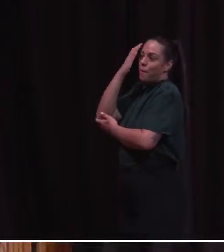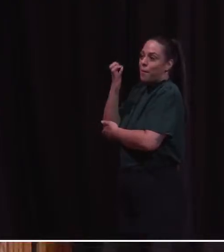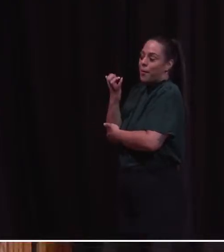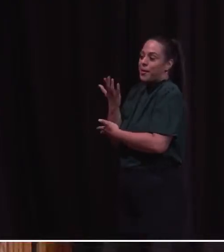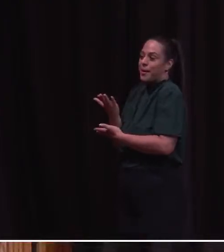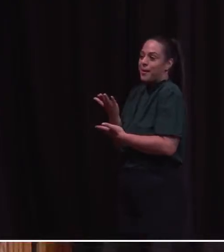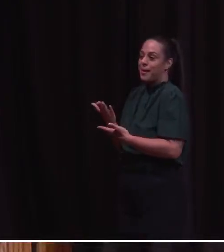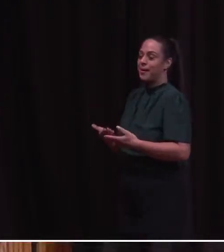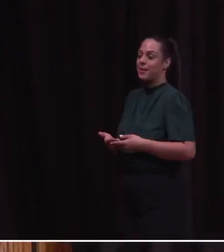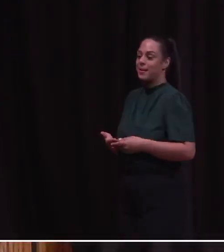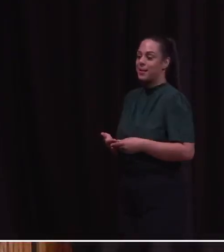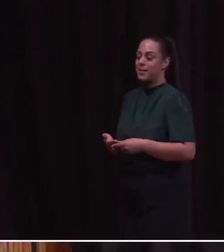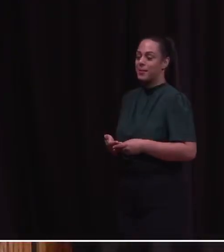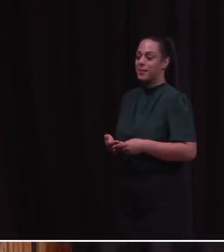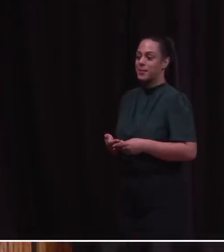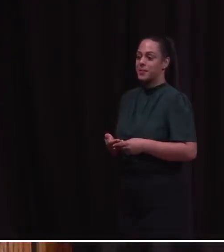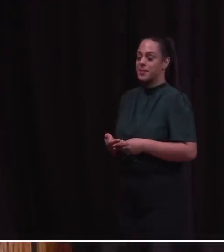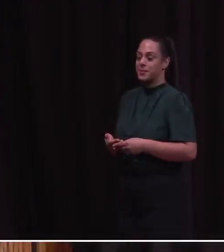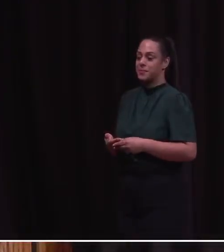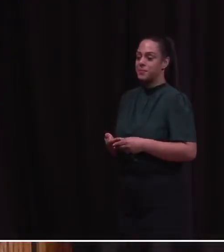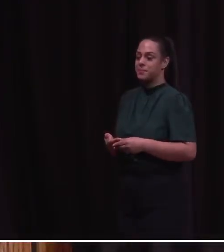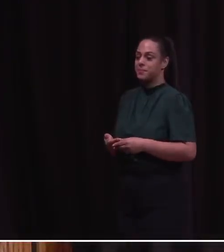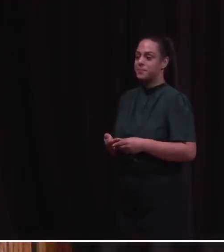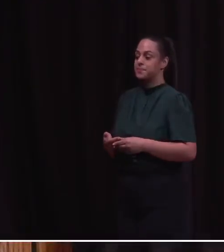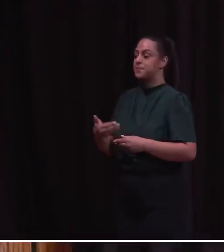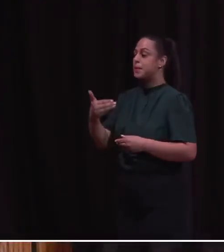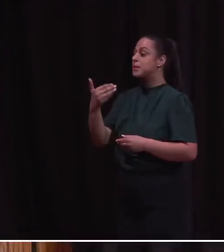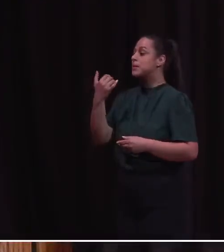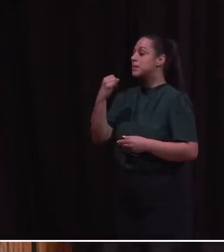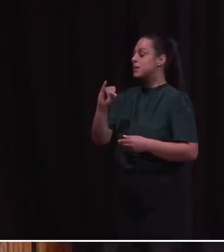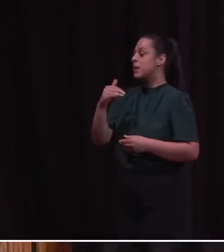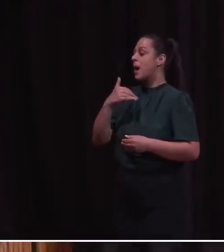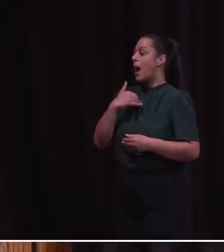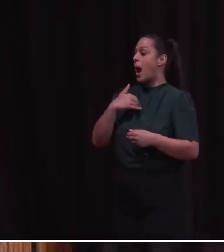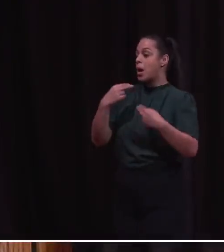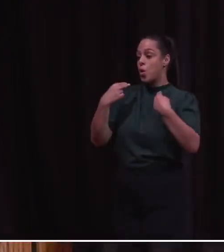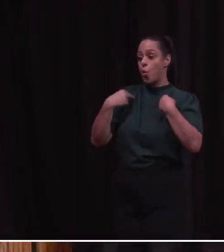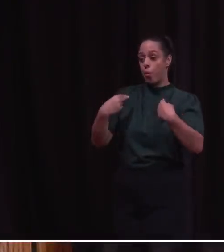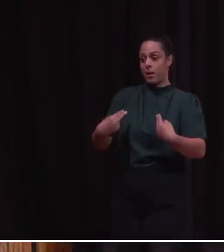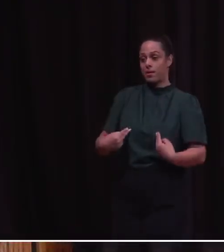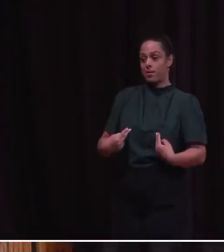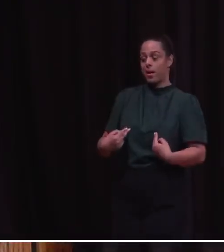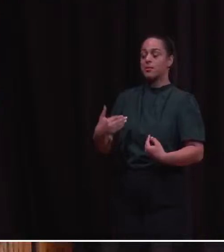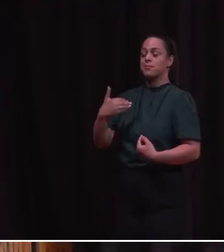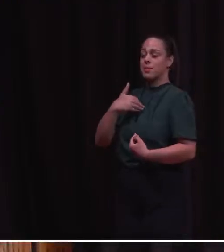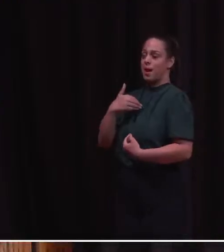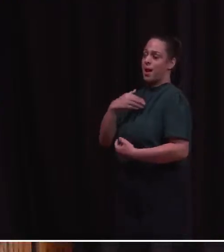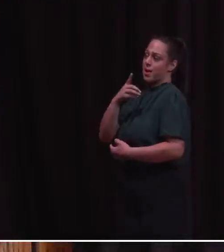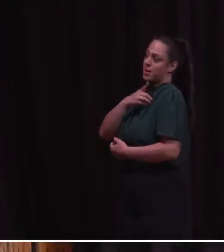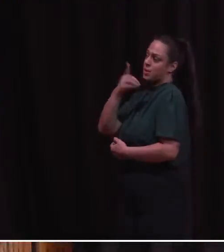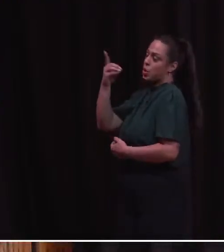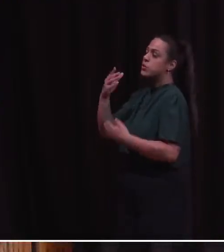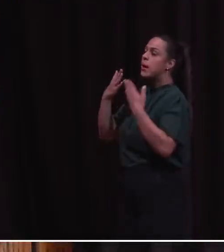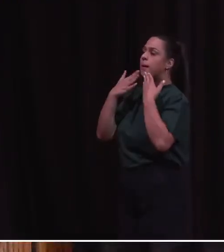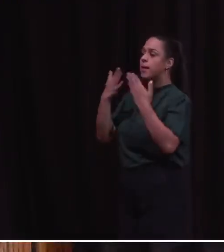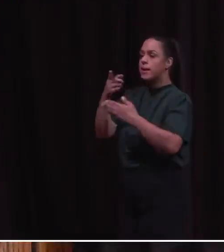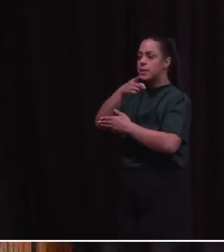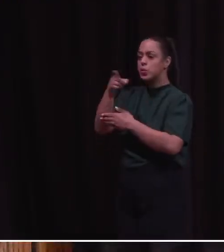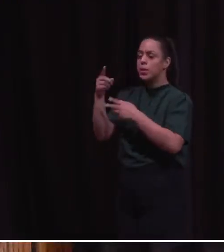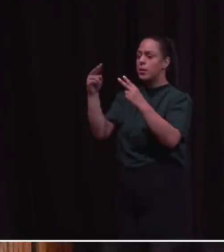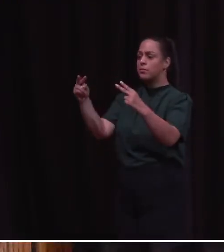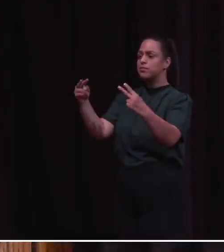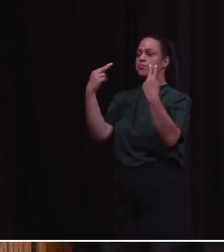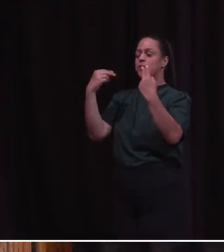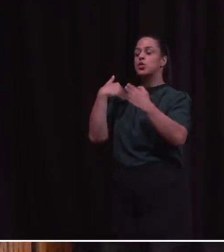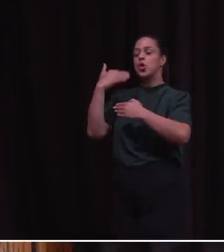wherever you have humanity, you have God. Thanks for listening. It's been long, but you wanted me to explain all